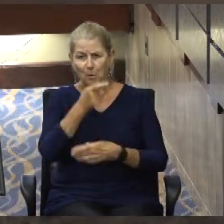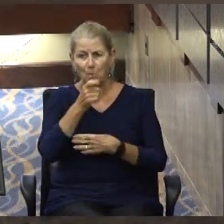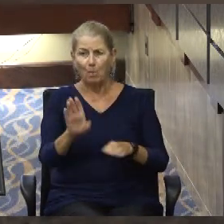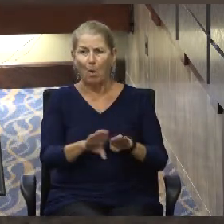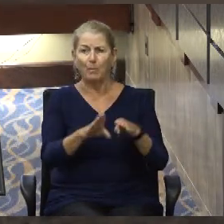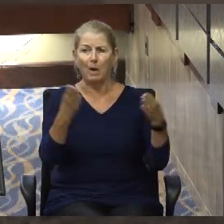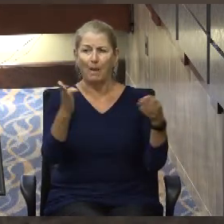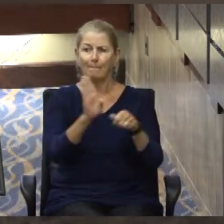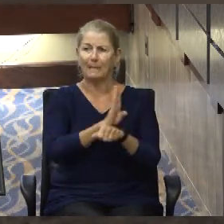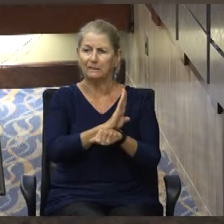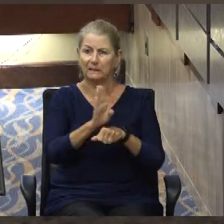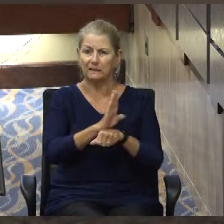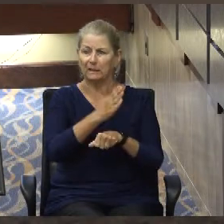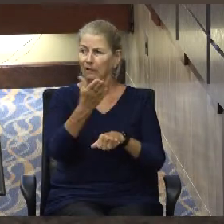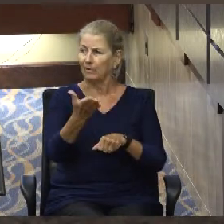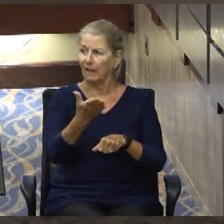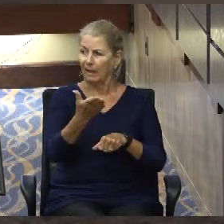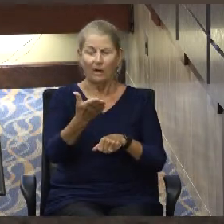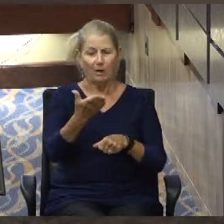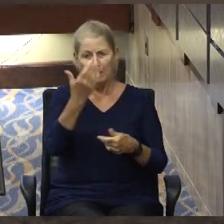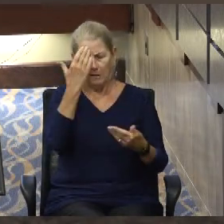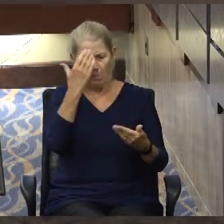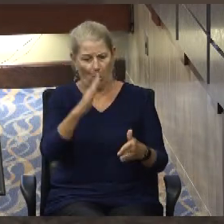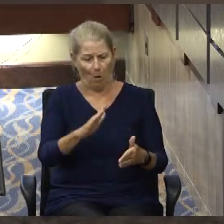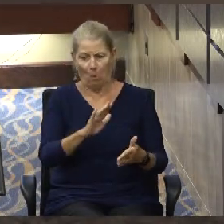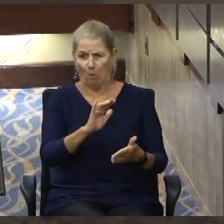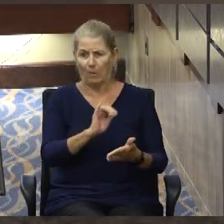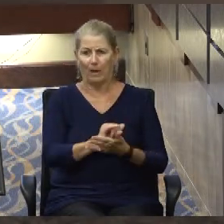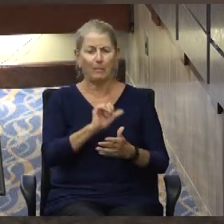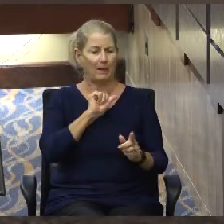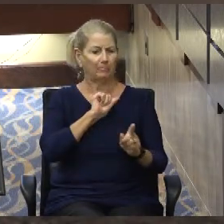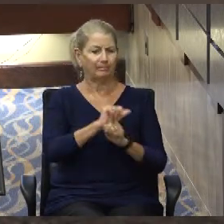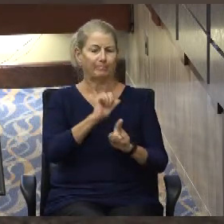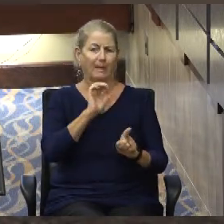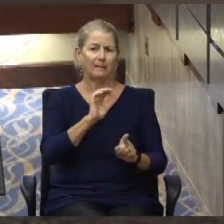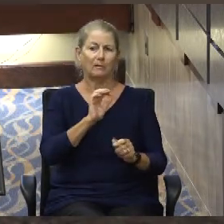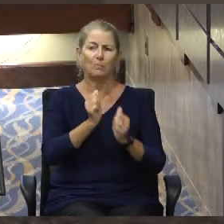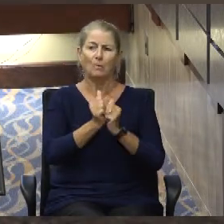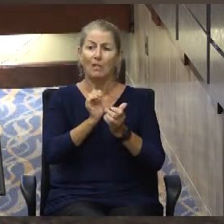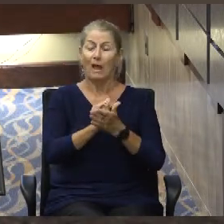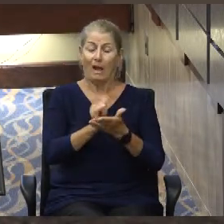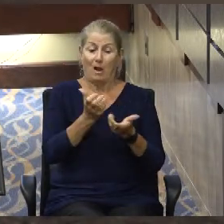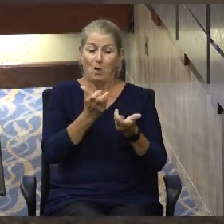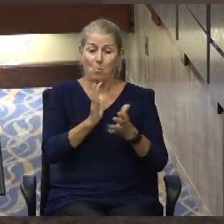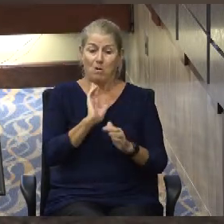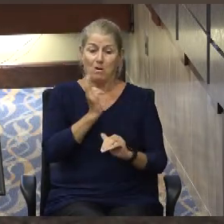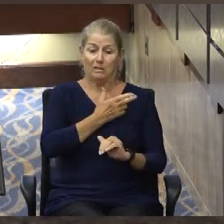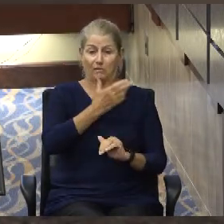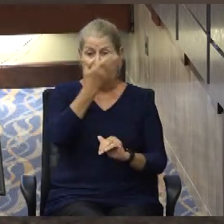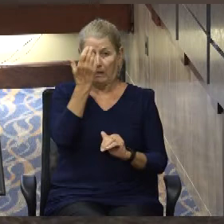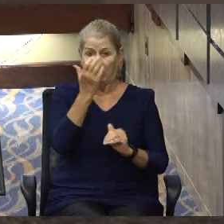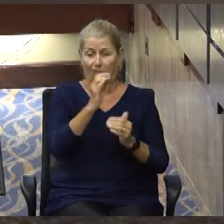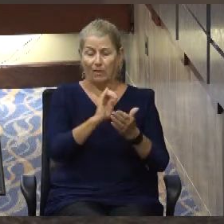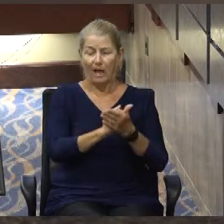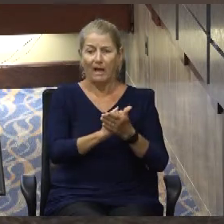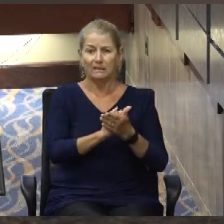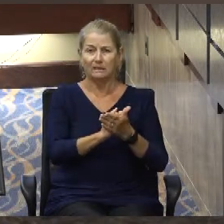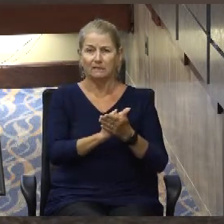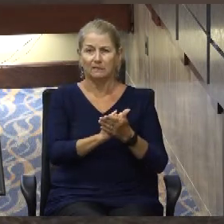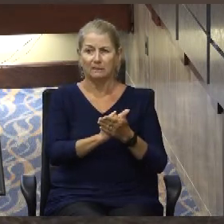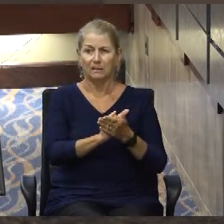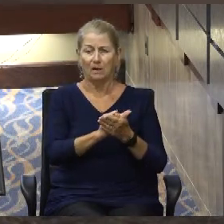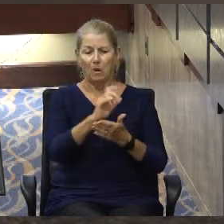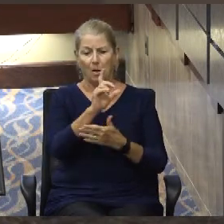up a business there not knowing he was going to be impacted by this. So I don't want us to forget that